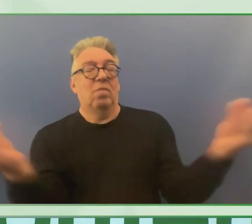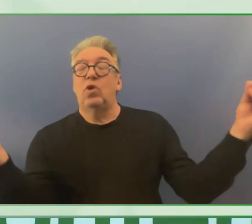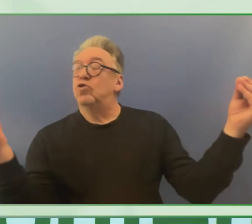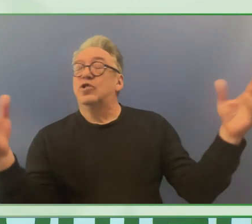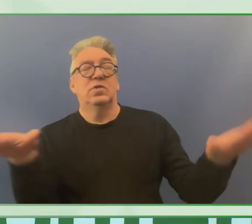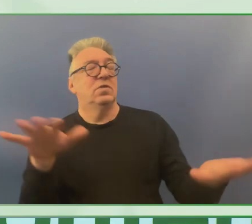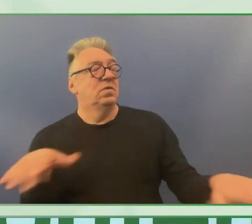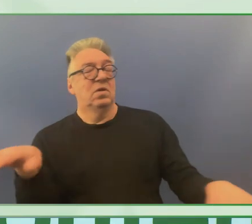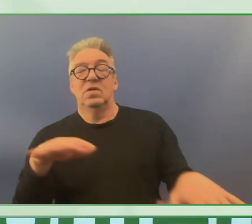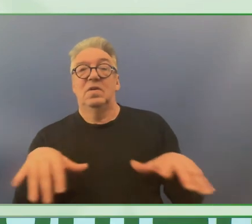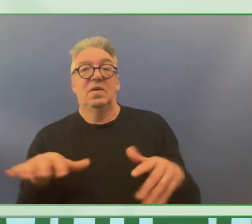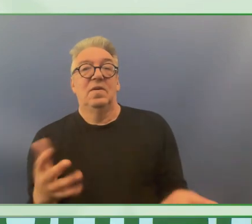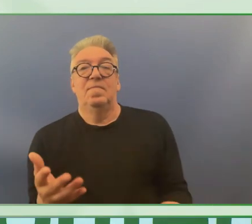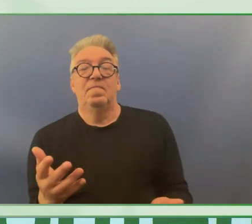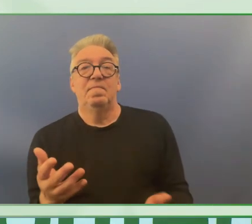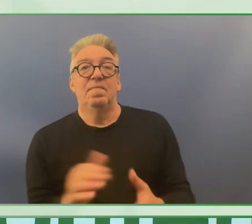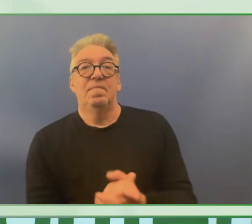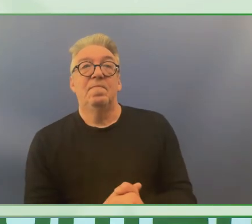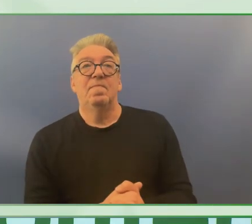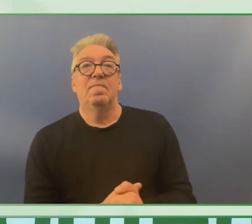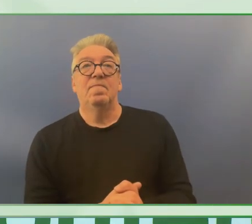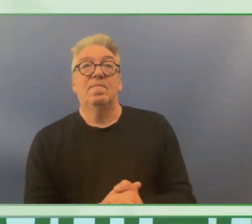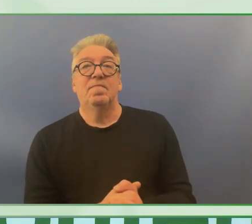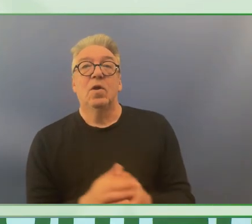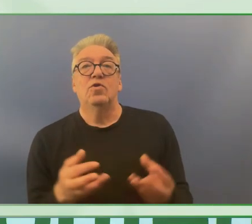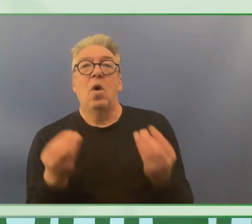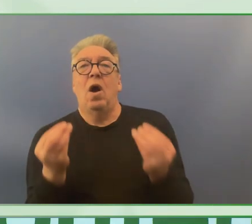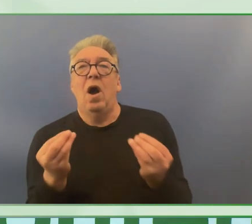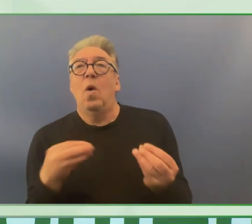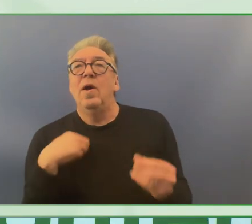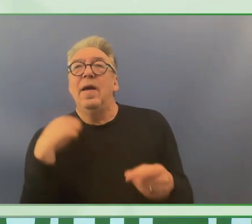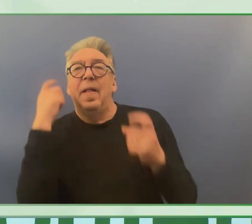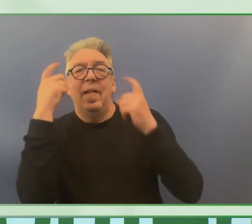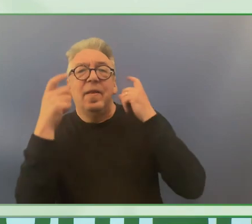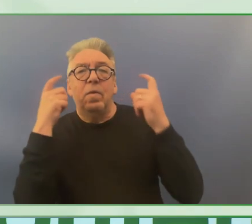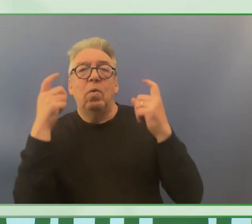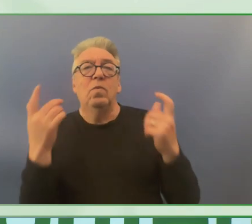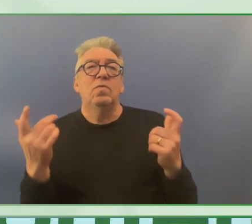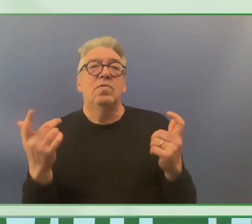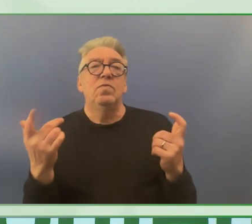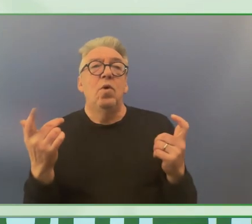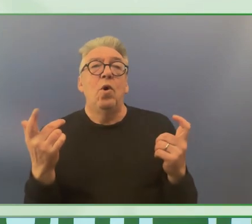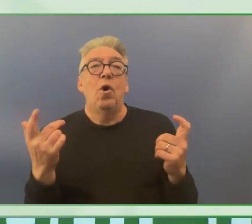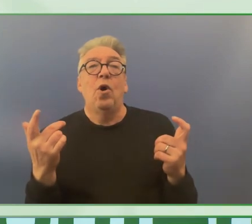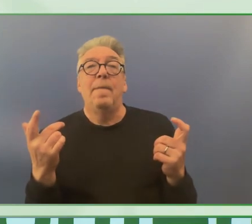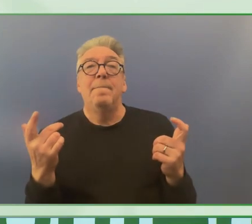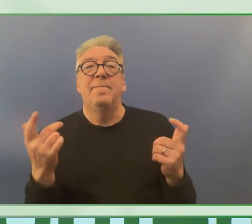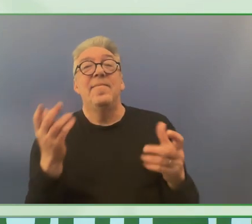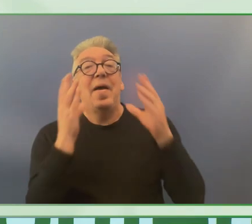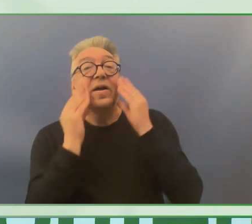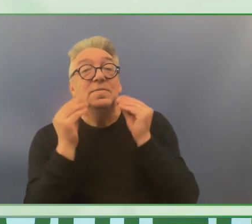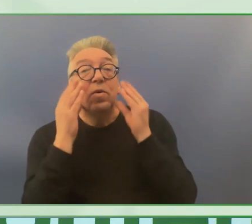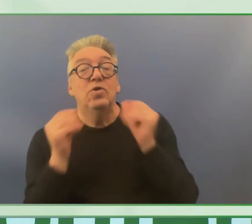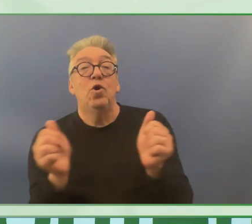So the way we think about focus and prompts and how that experience evolved has also changed. Then as